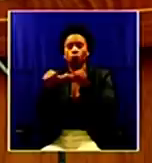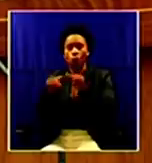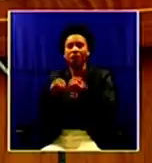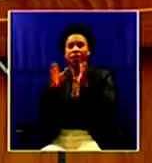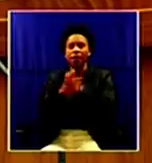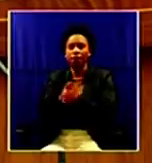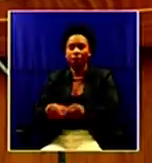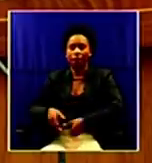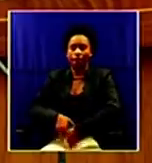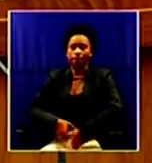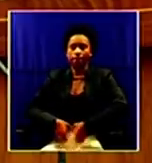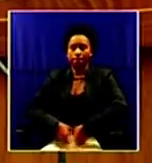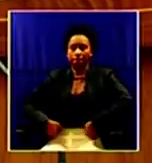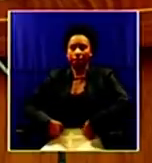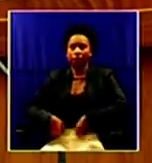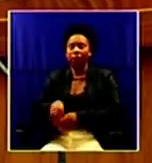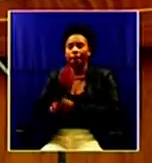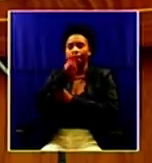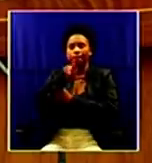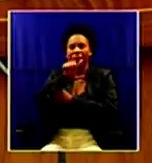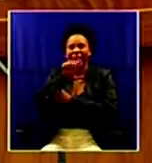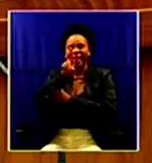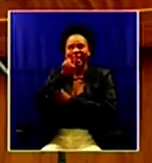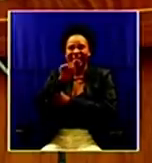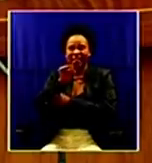learners from low-income households.